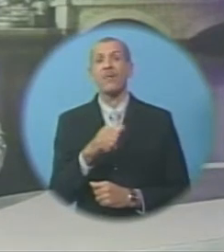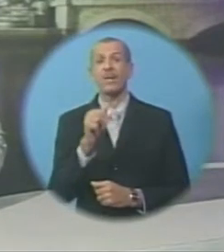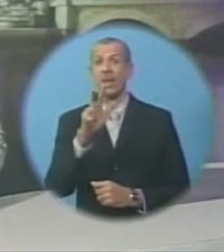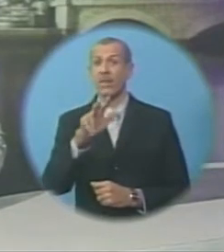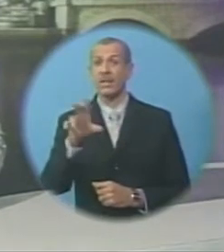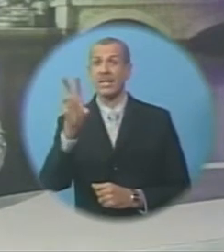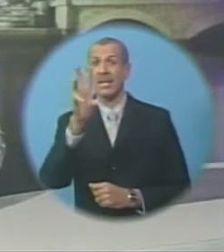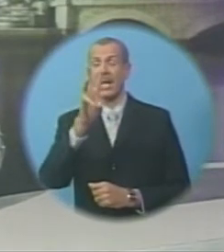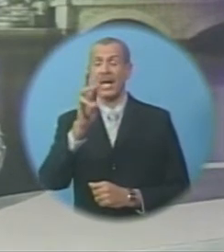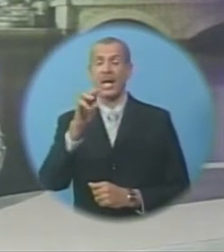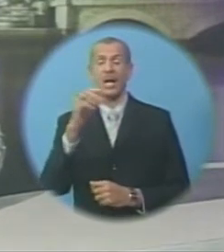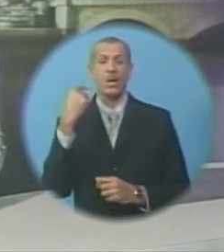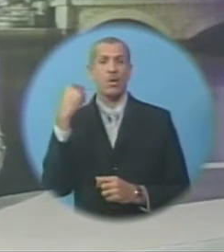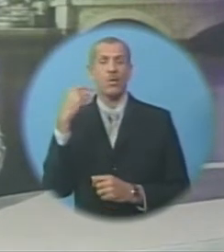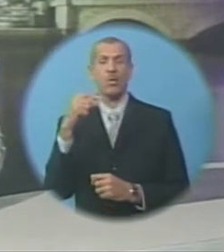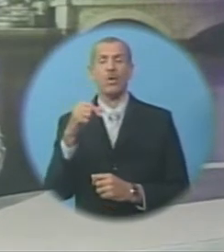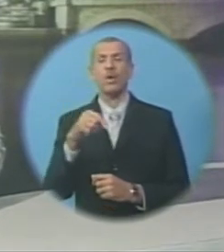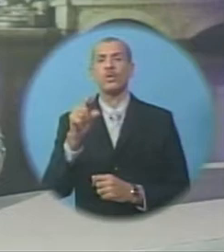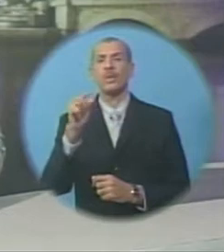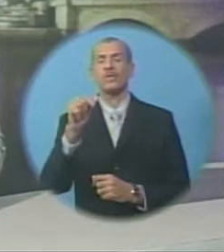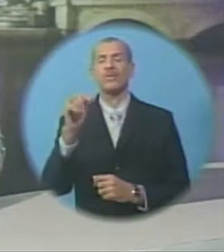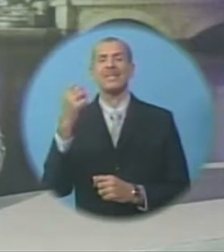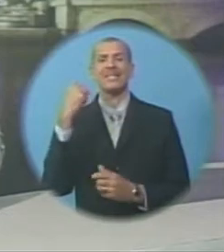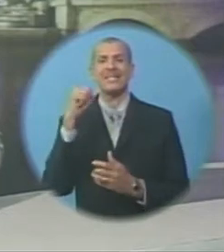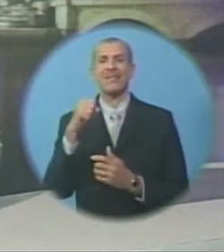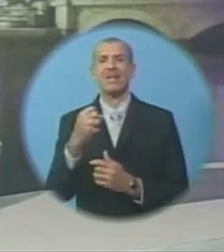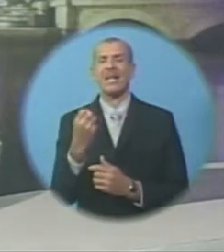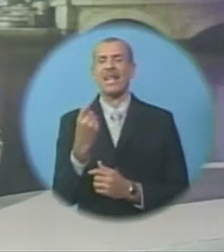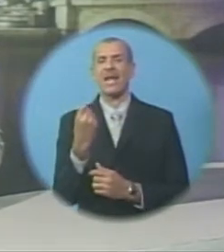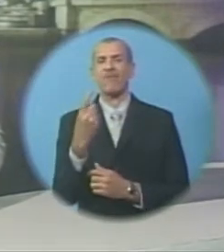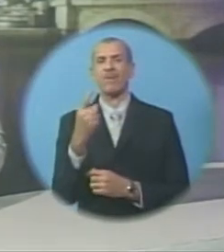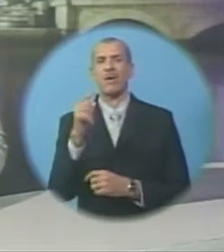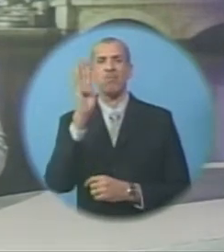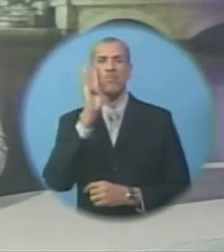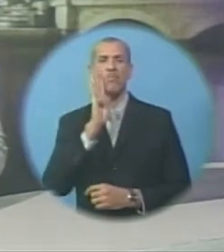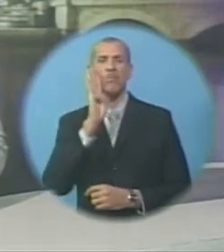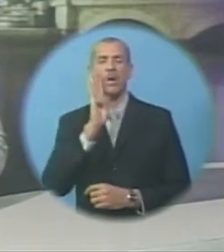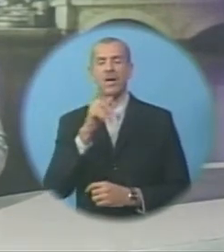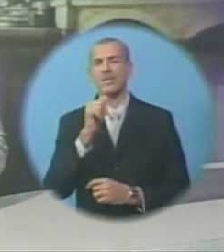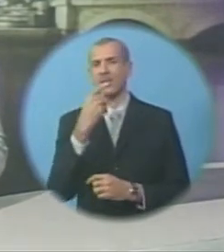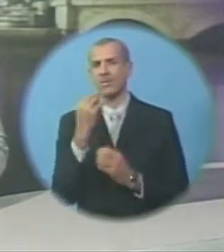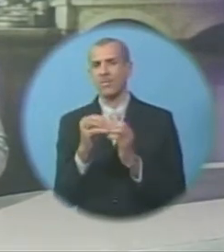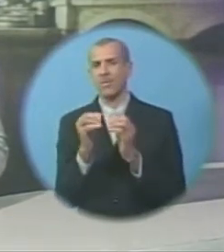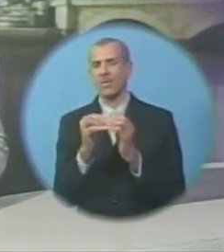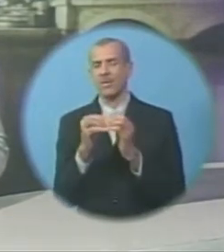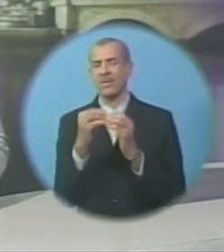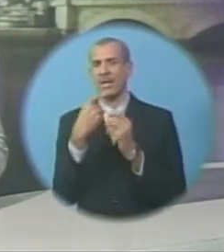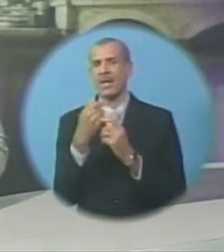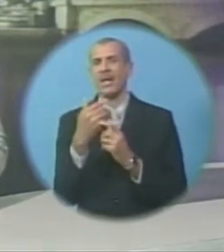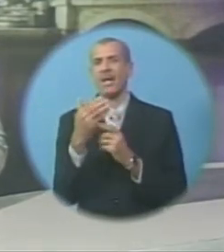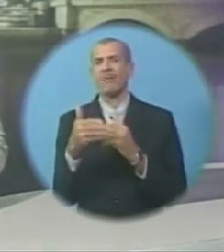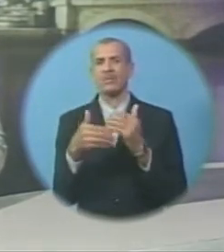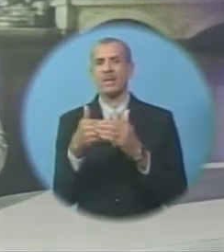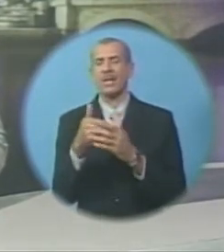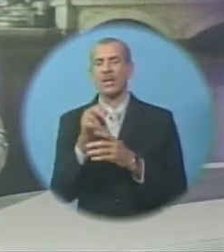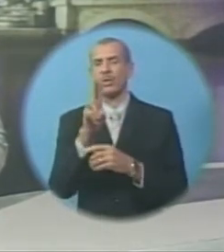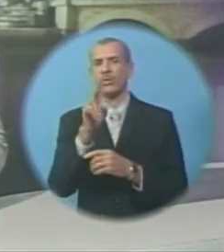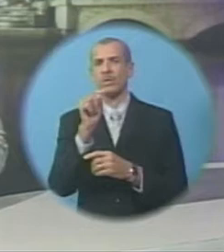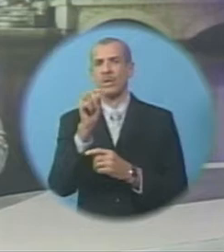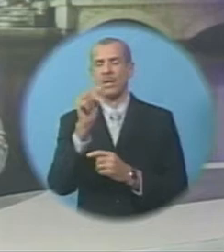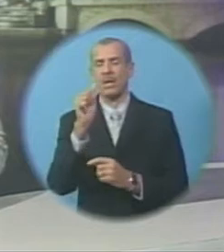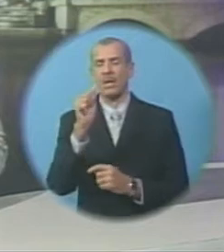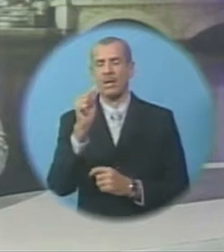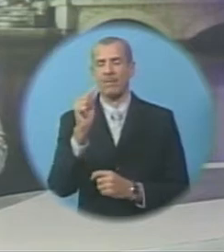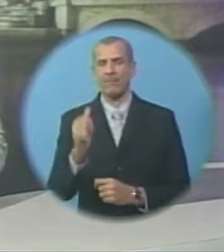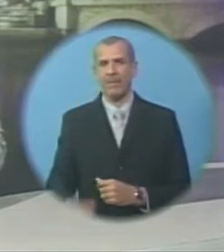gold, 23 silver and 11 bronze. We will keep you updated on their performances over in Utah.